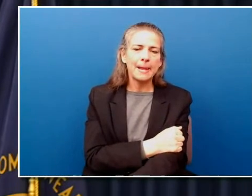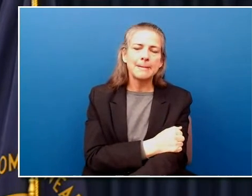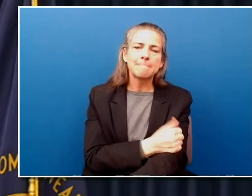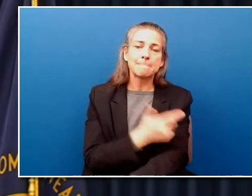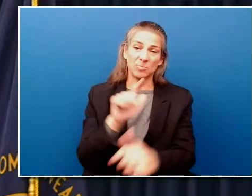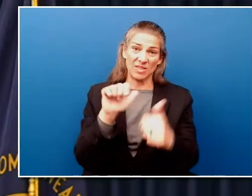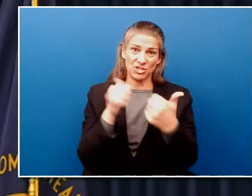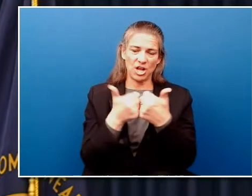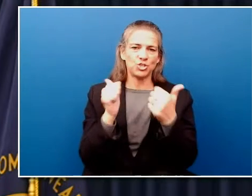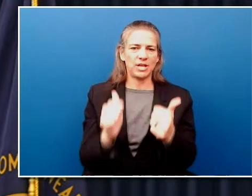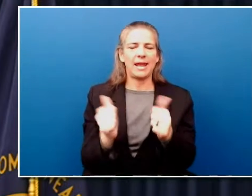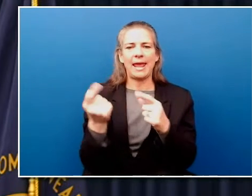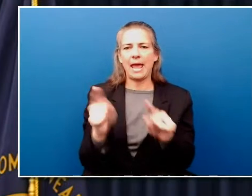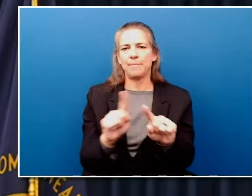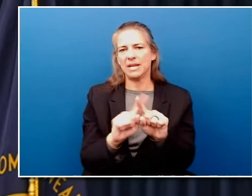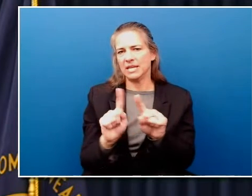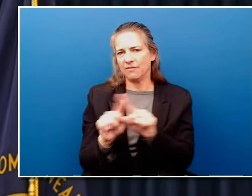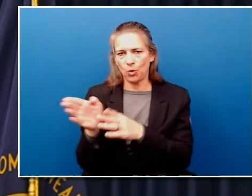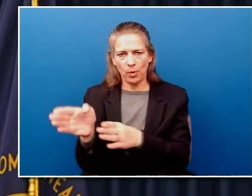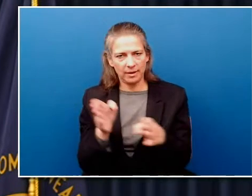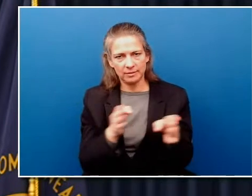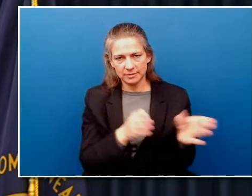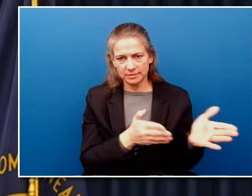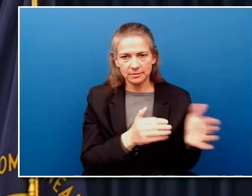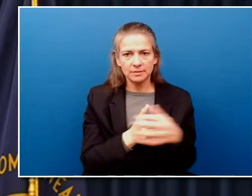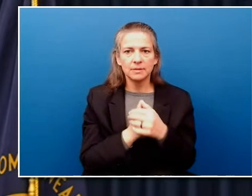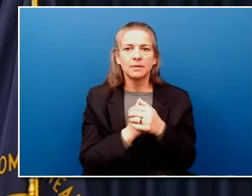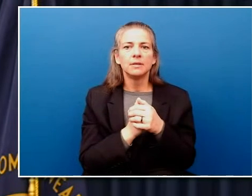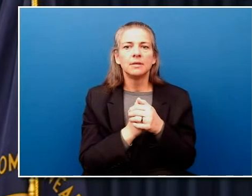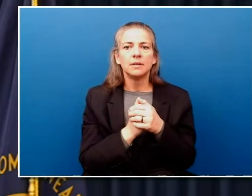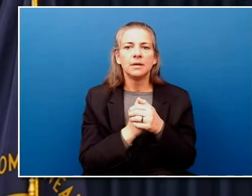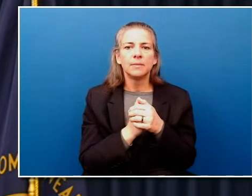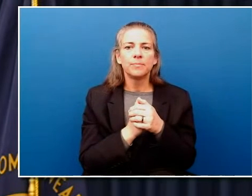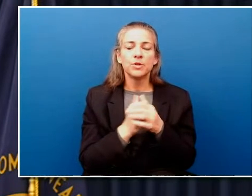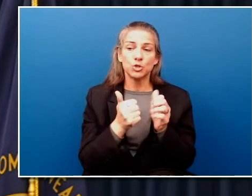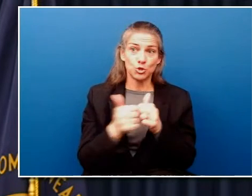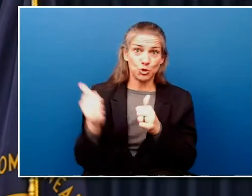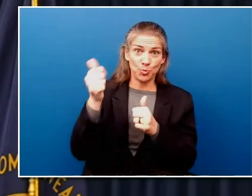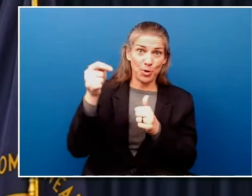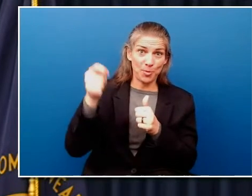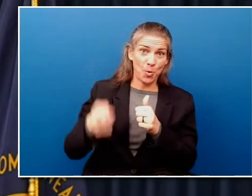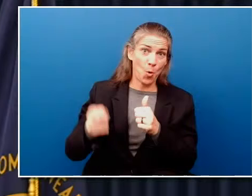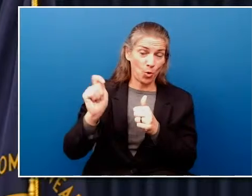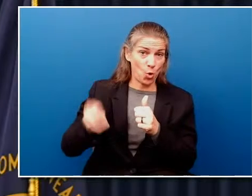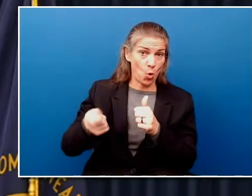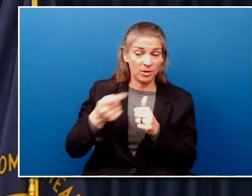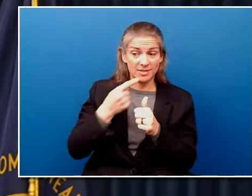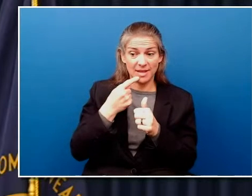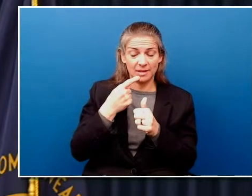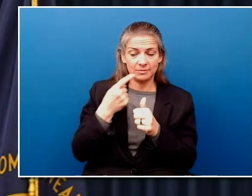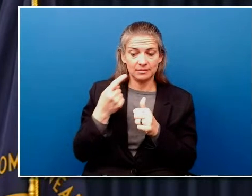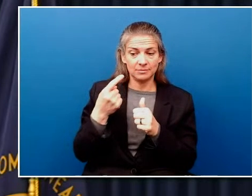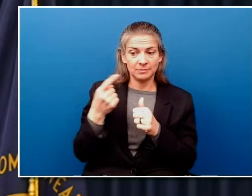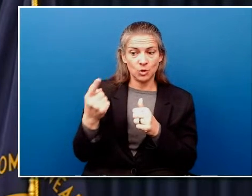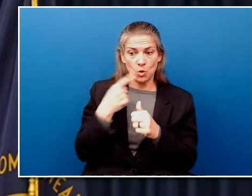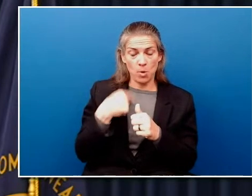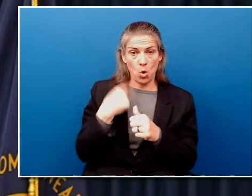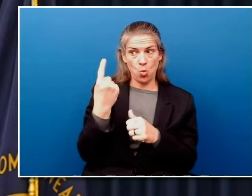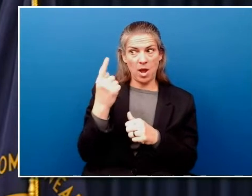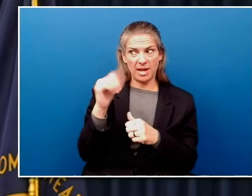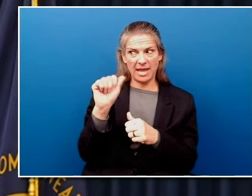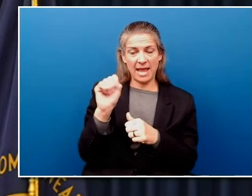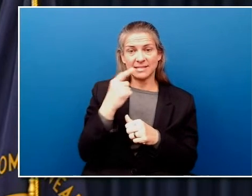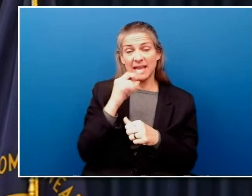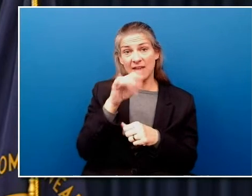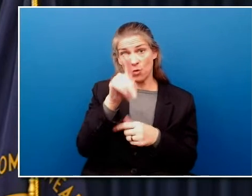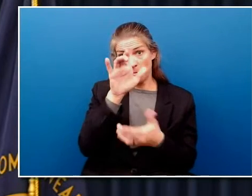come in different ways. And the Supreme Court has actually said to me in one of the cases that if you believe something